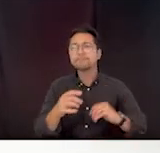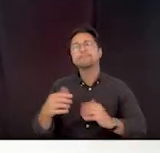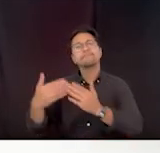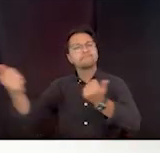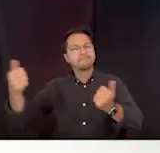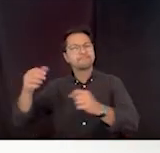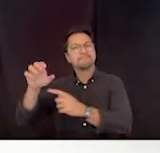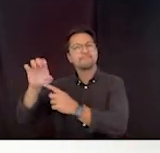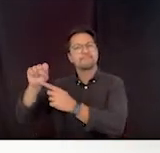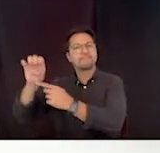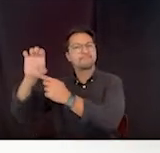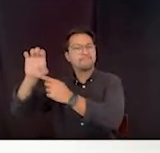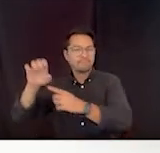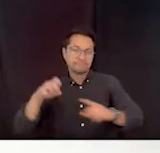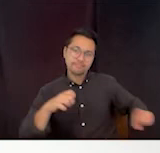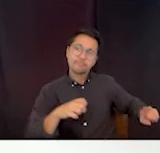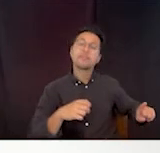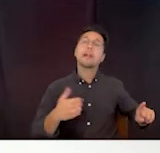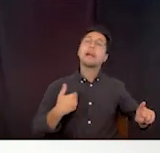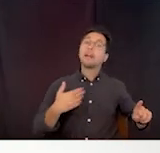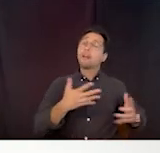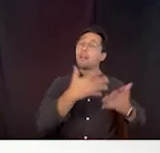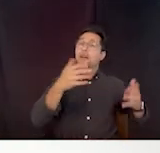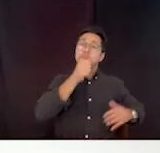pre-K programs, we have a lot of